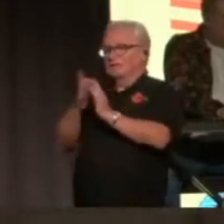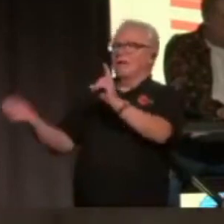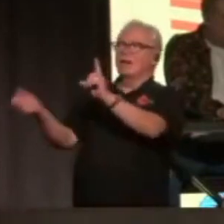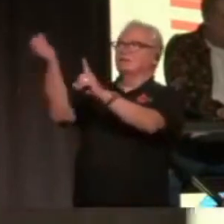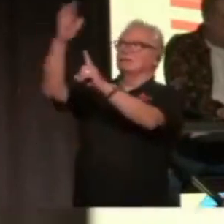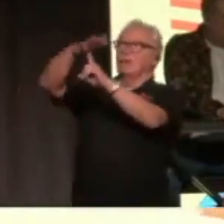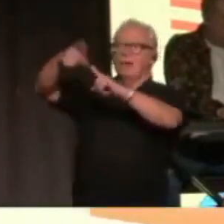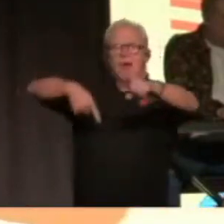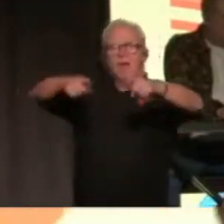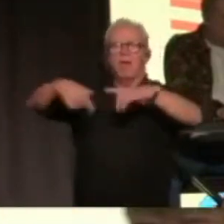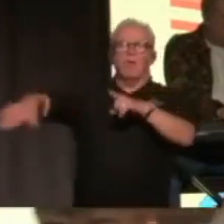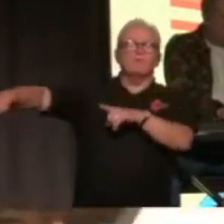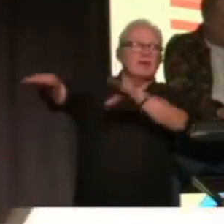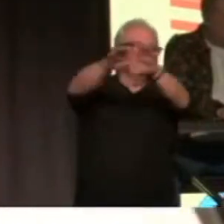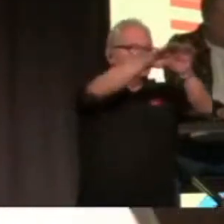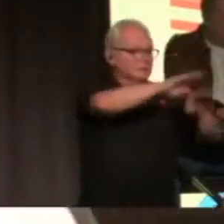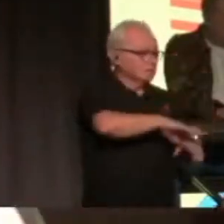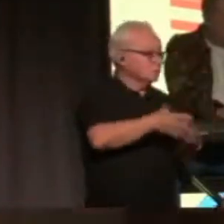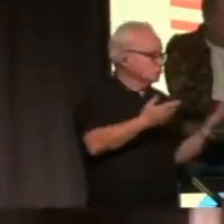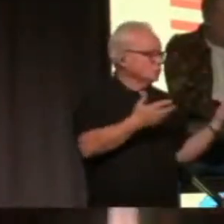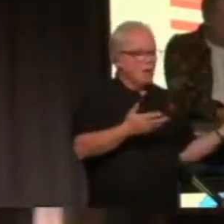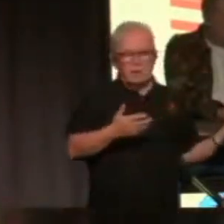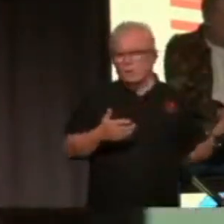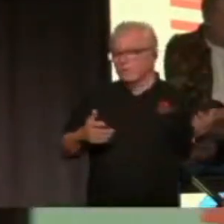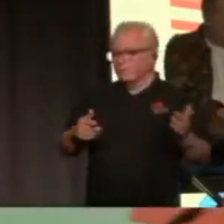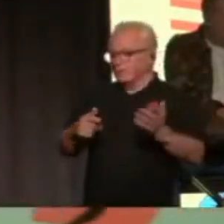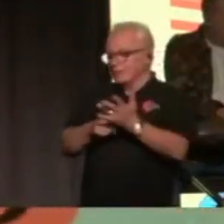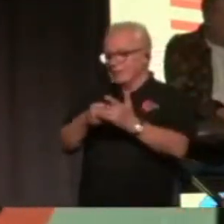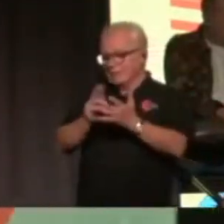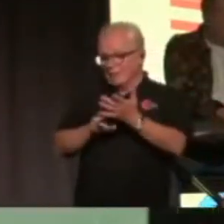And so Timmy's going to sing, "I Surrender All."